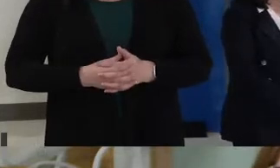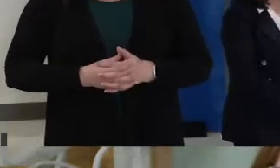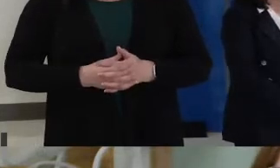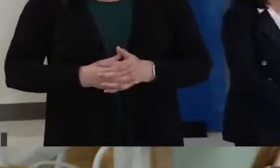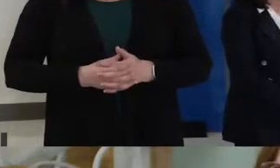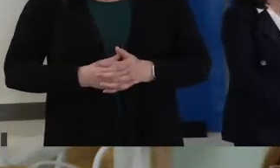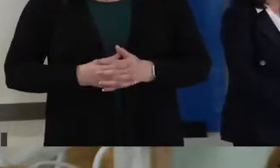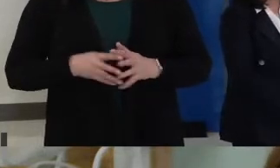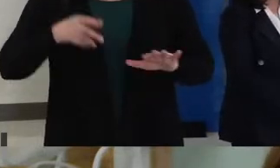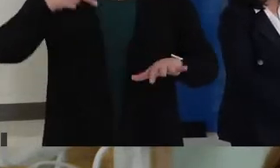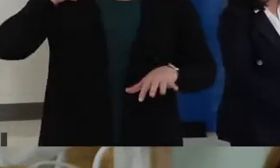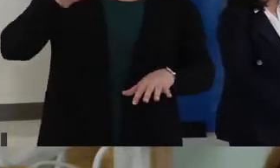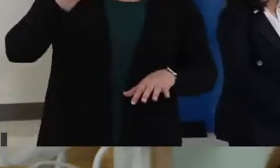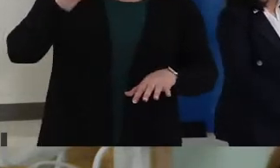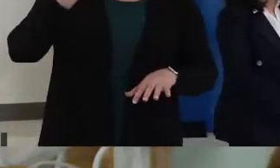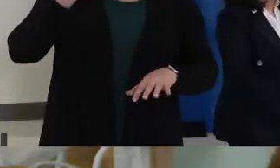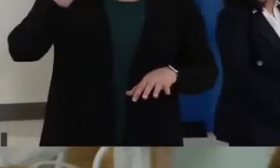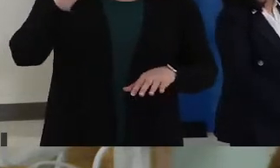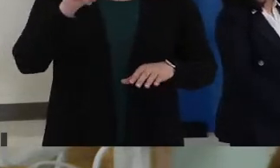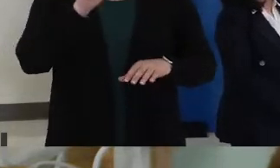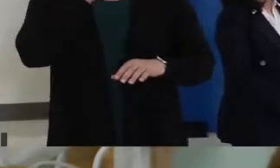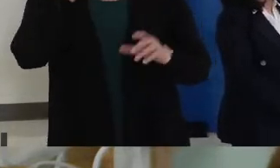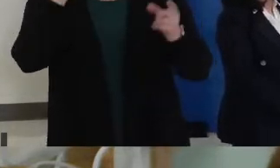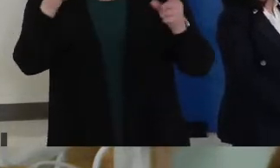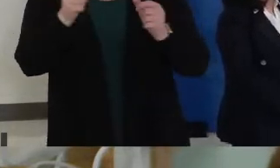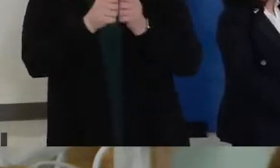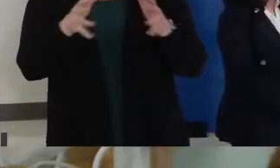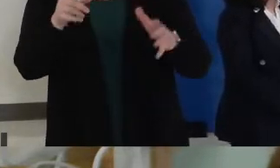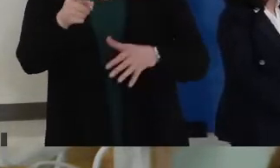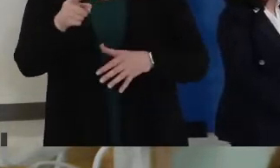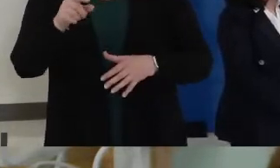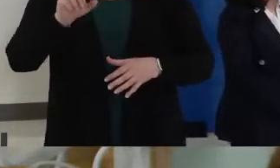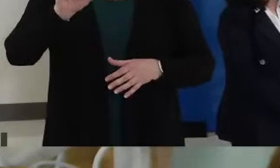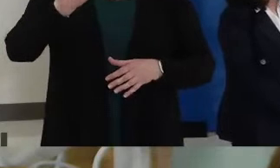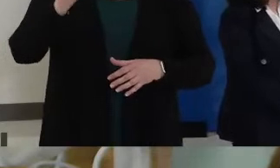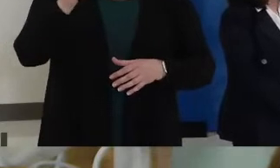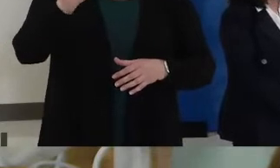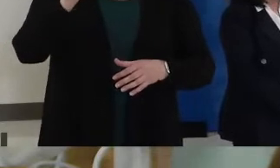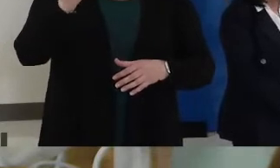Madam Pro Tem, this will not happen without you. Senator Eggman, this will not happen without you.